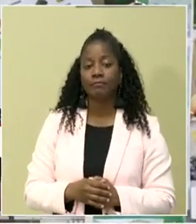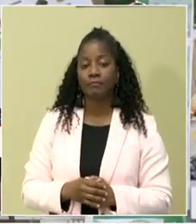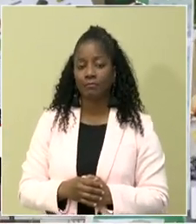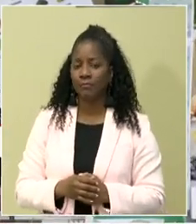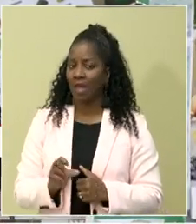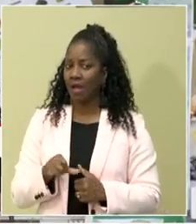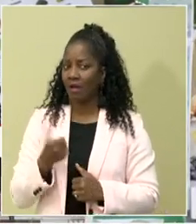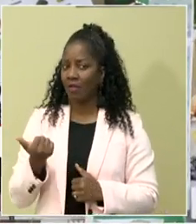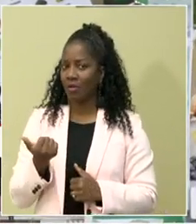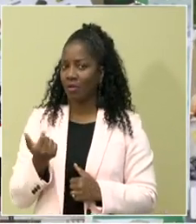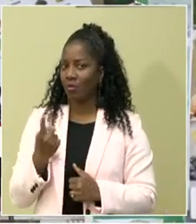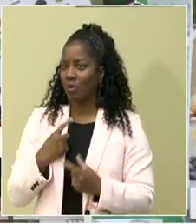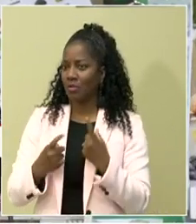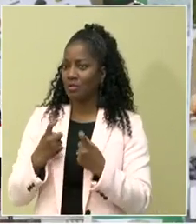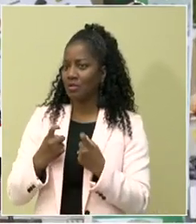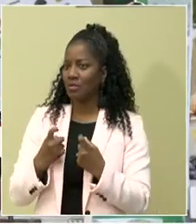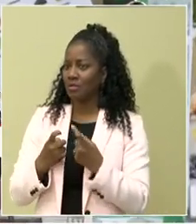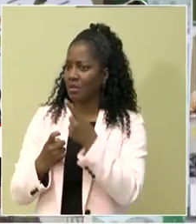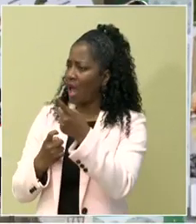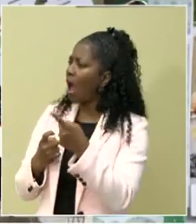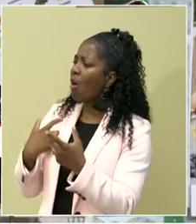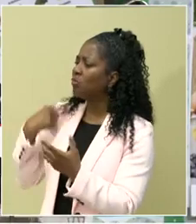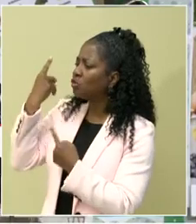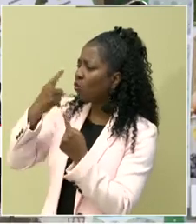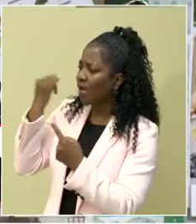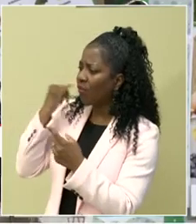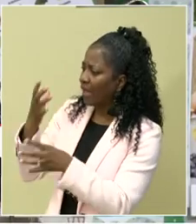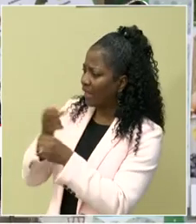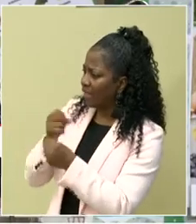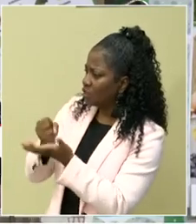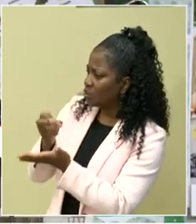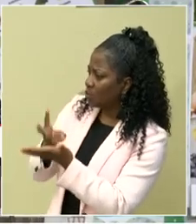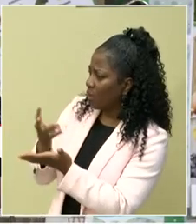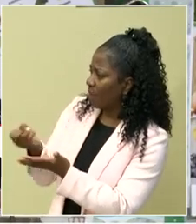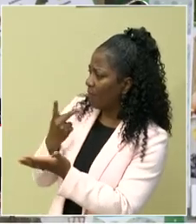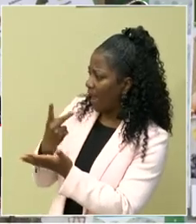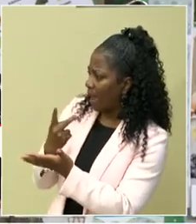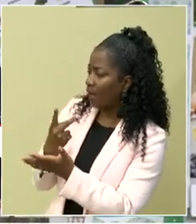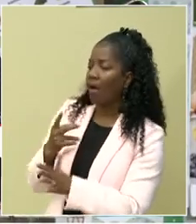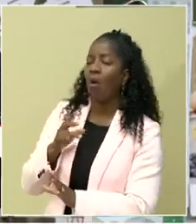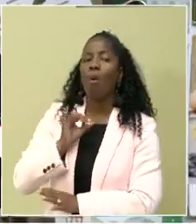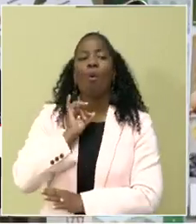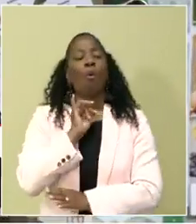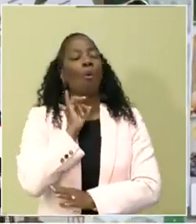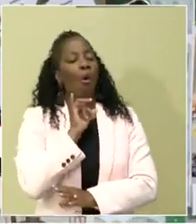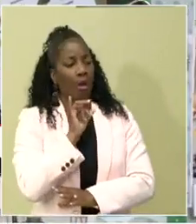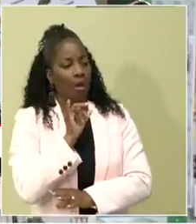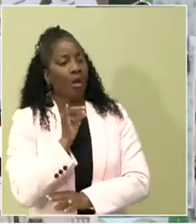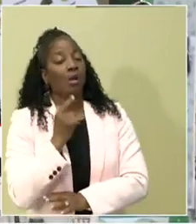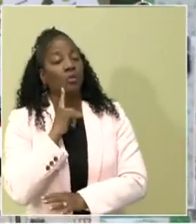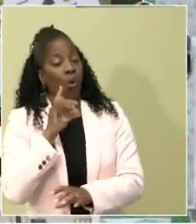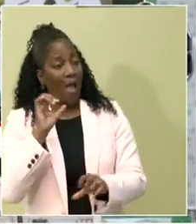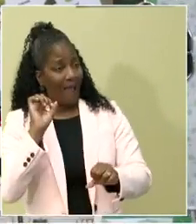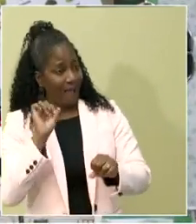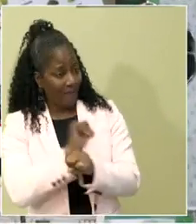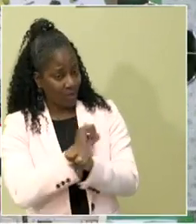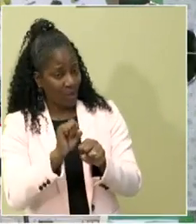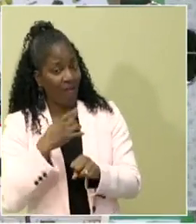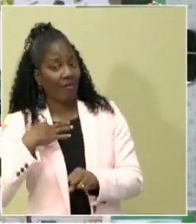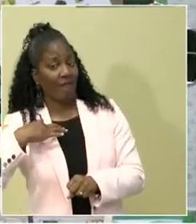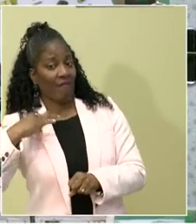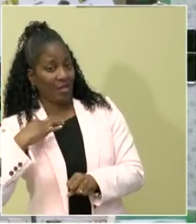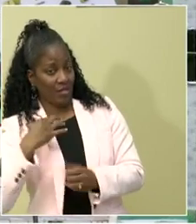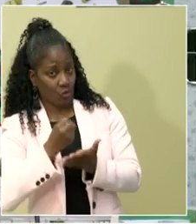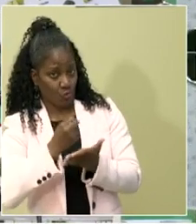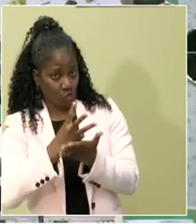there another question about social workers back into the So we actually have a volunteer social